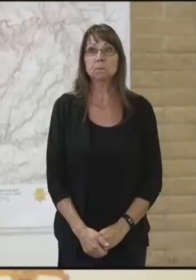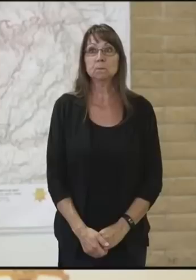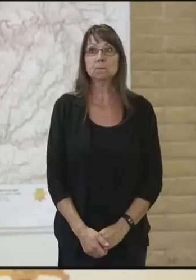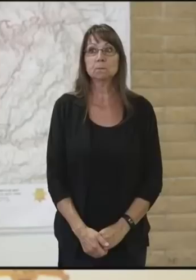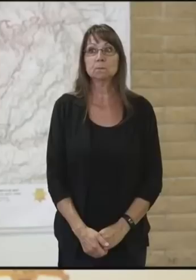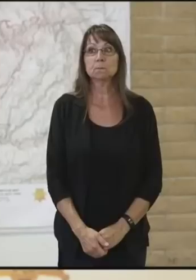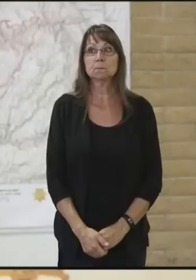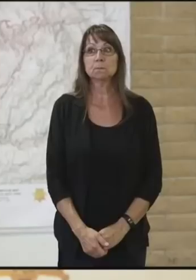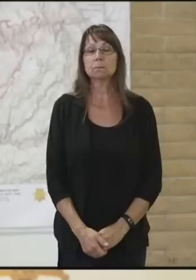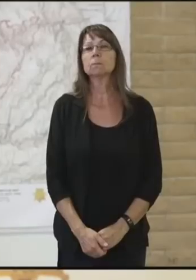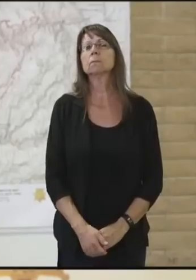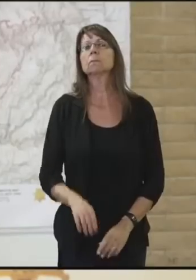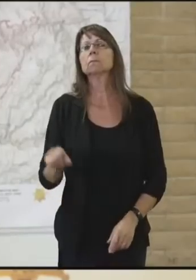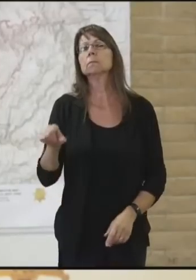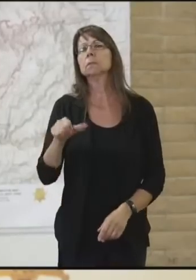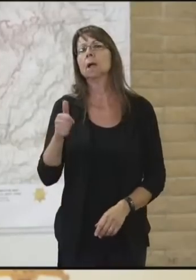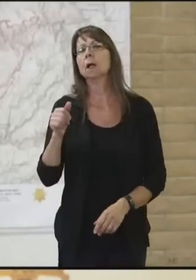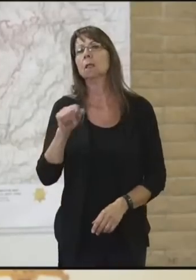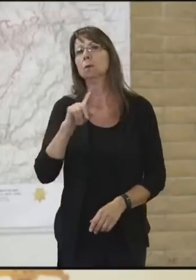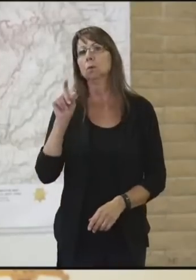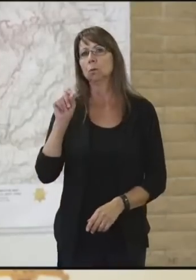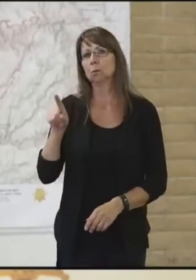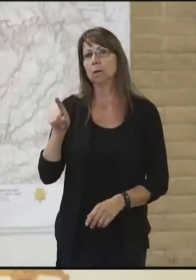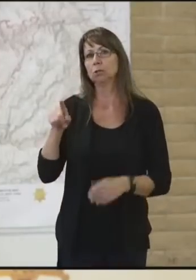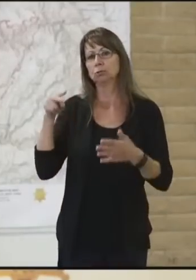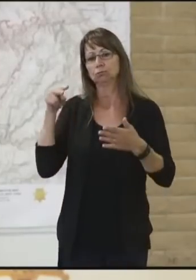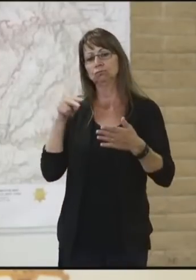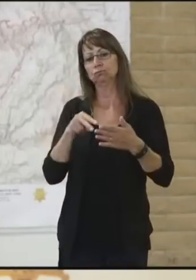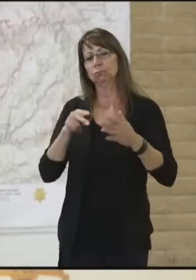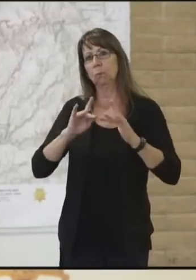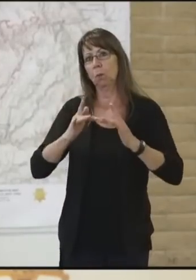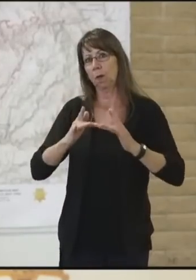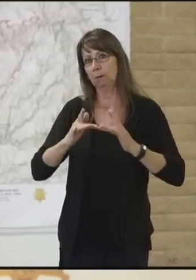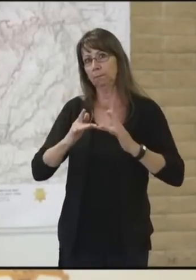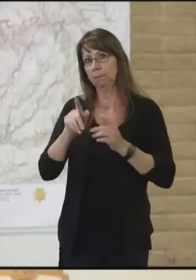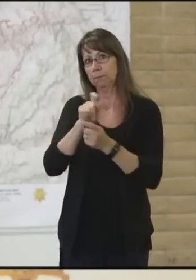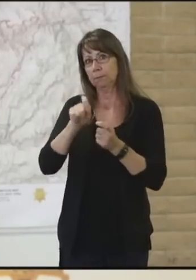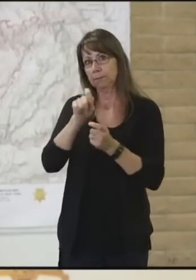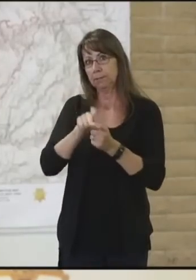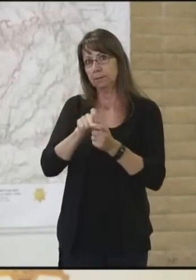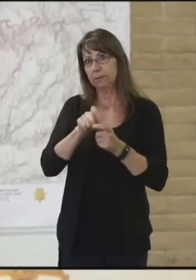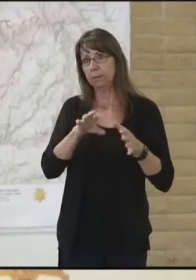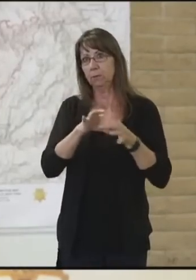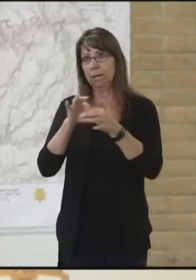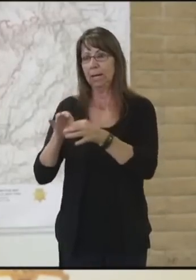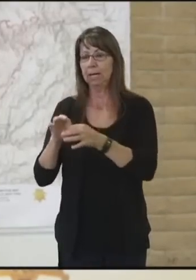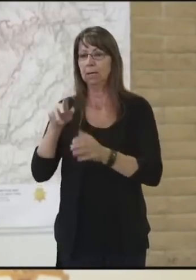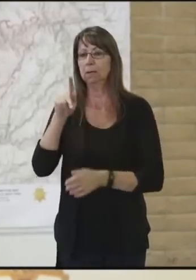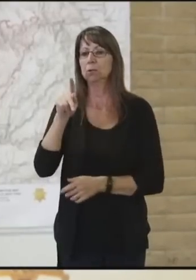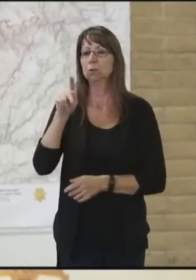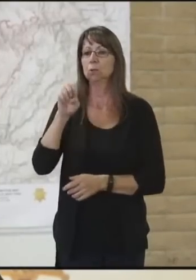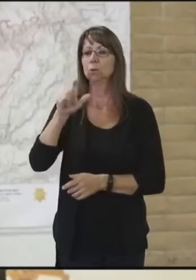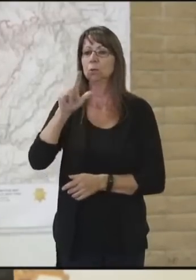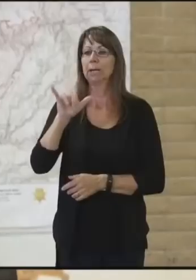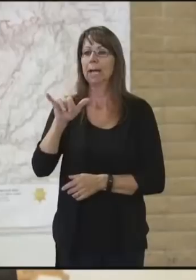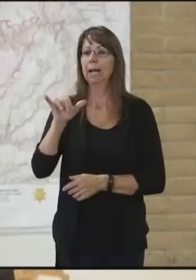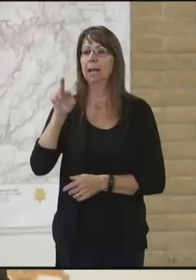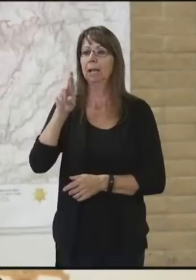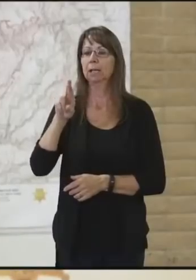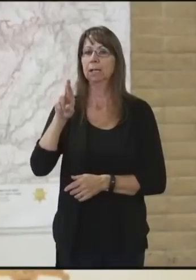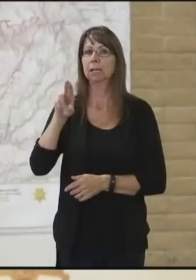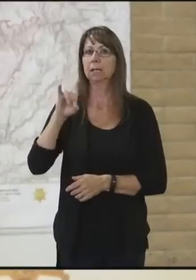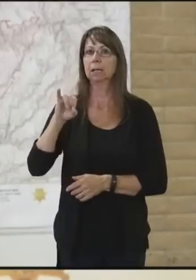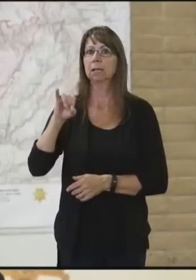All right, so we have some questions that were asked, and specifically about Kelly Ridge. And as I